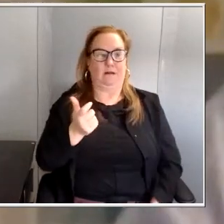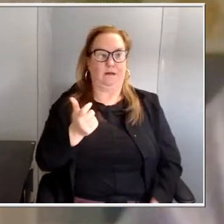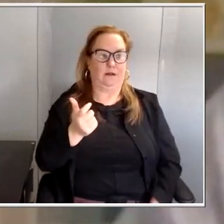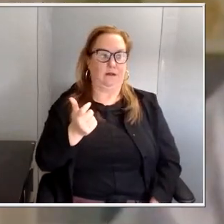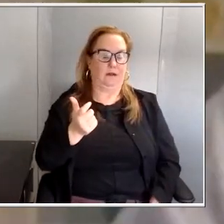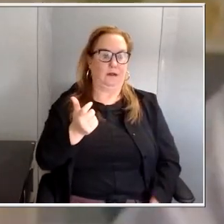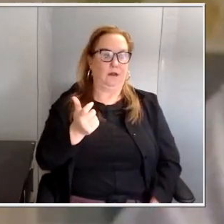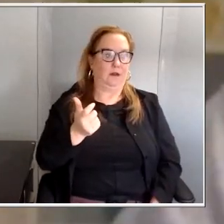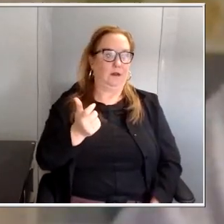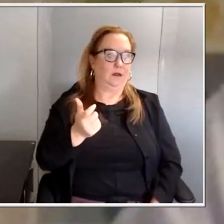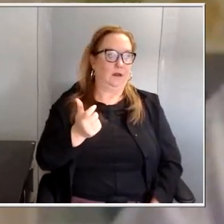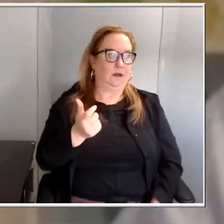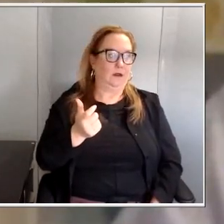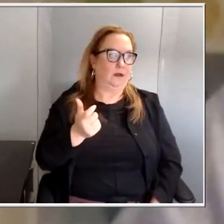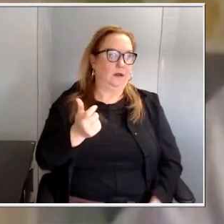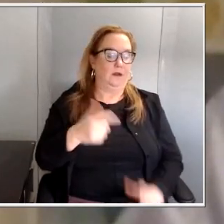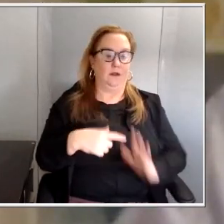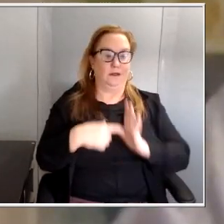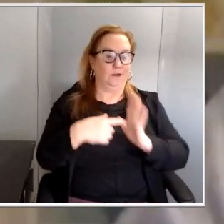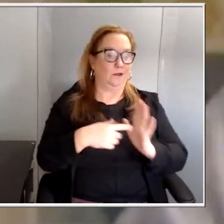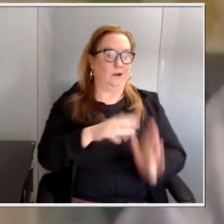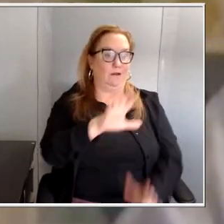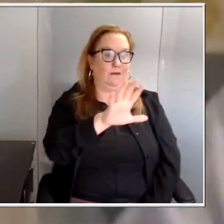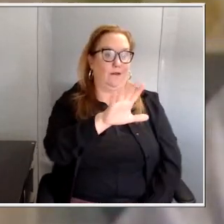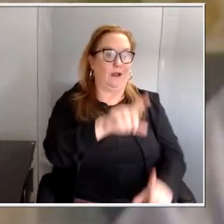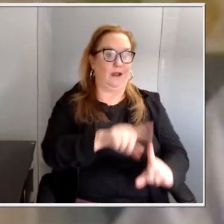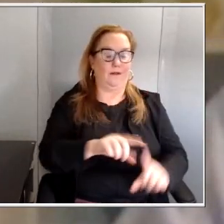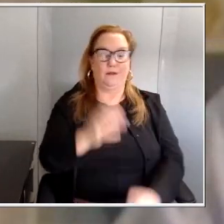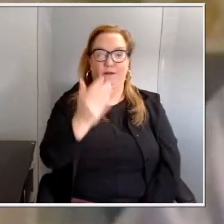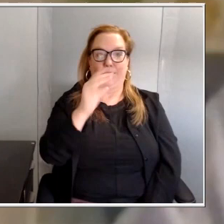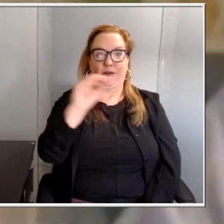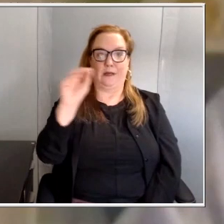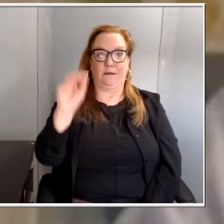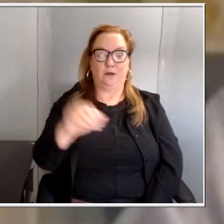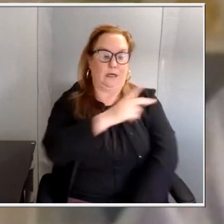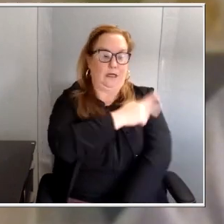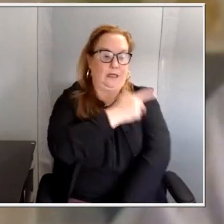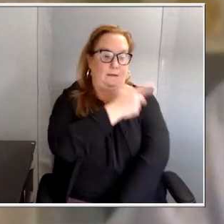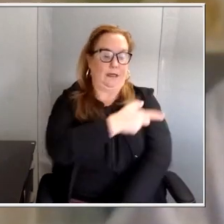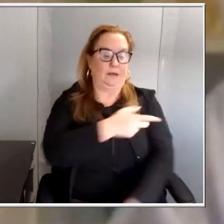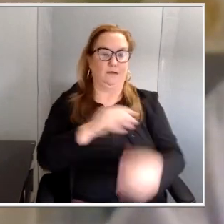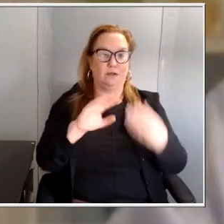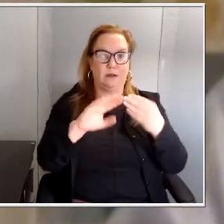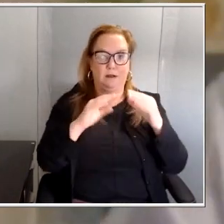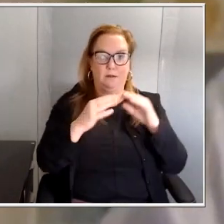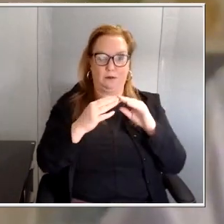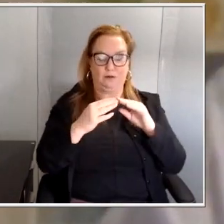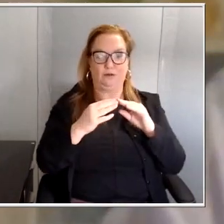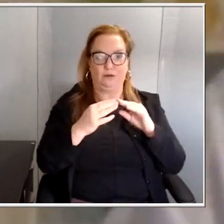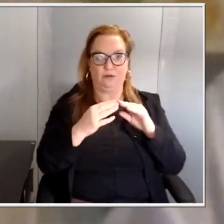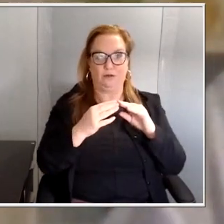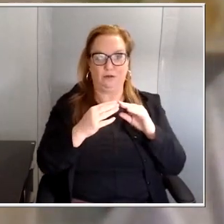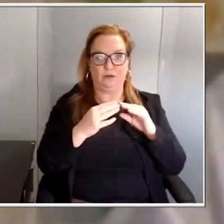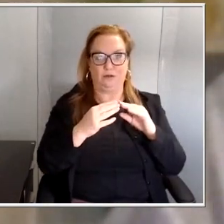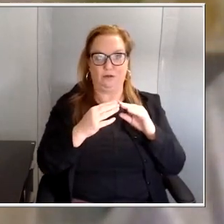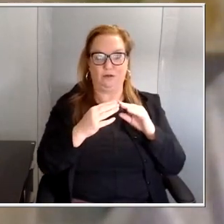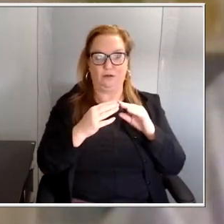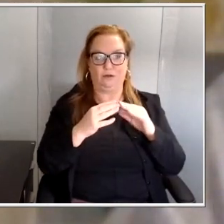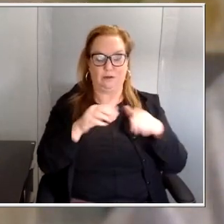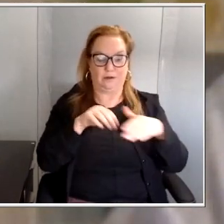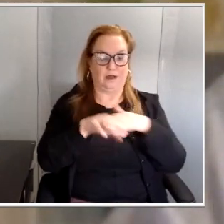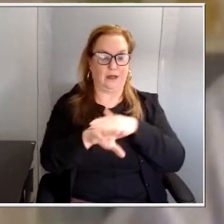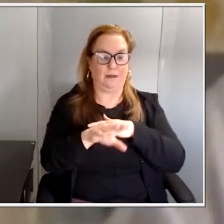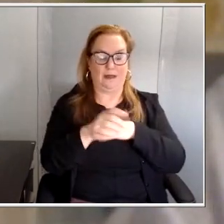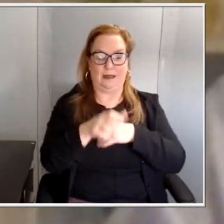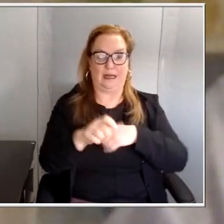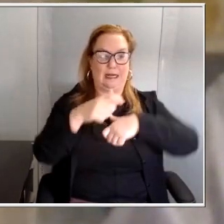going to present anywhere from 5 to 15% of the patient population is going to be admitted at any